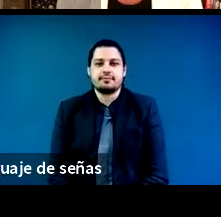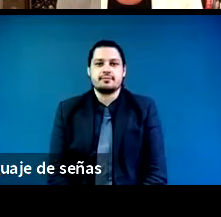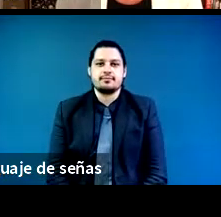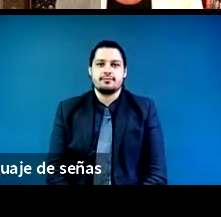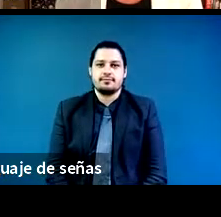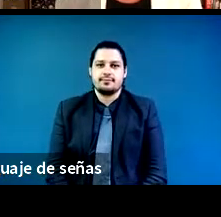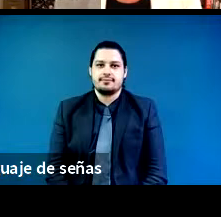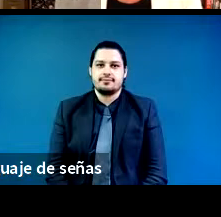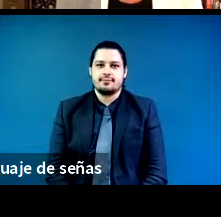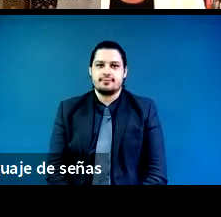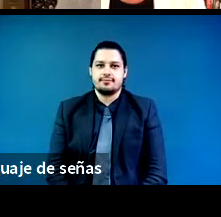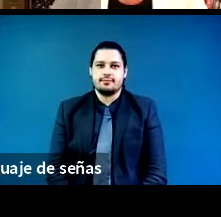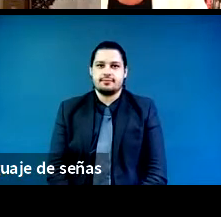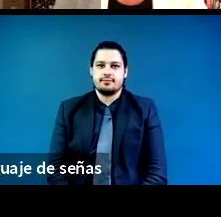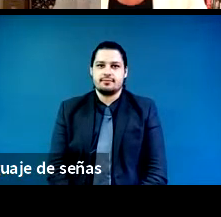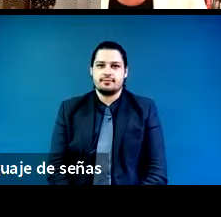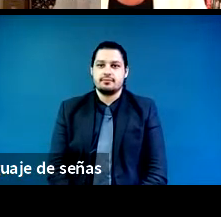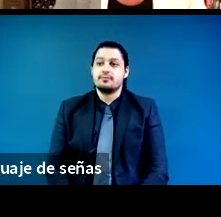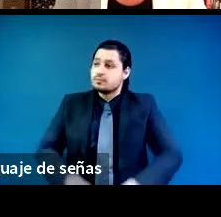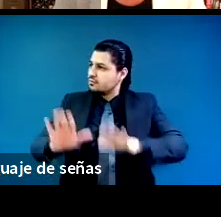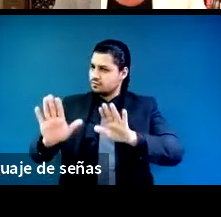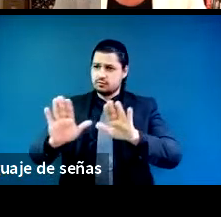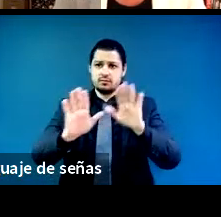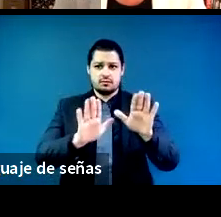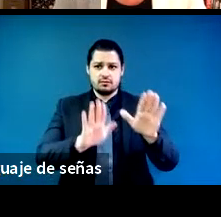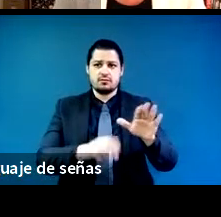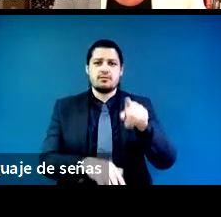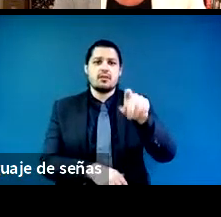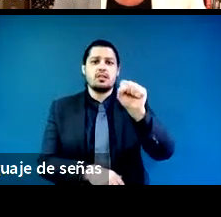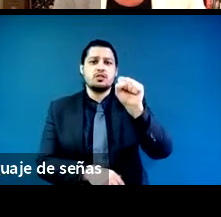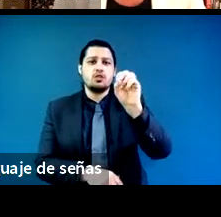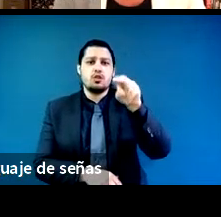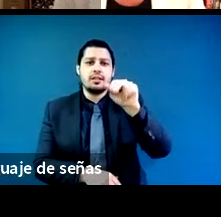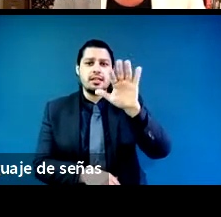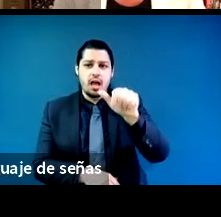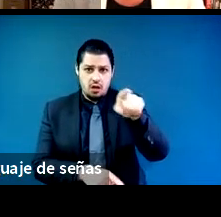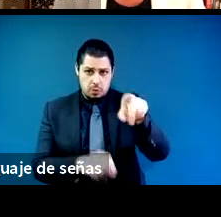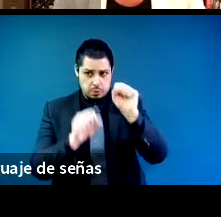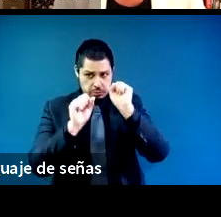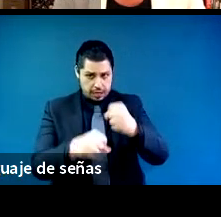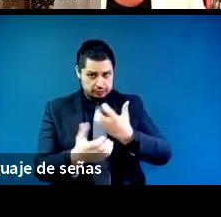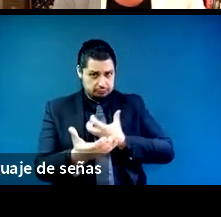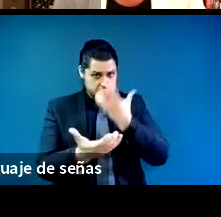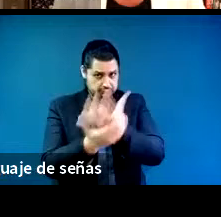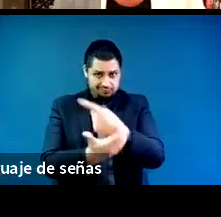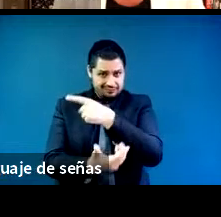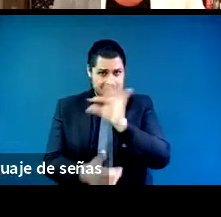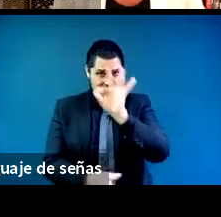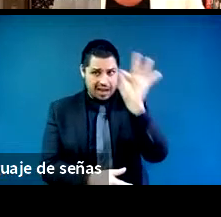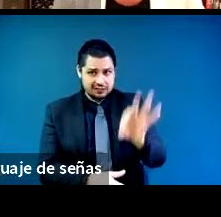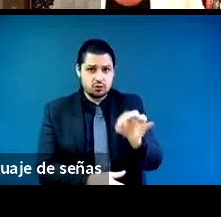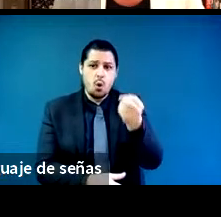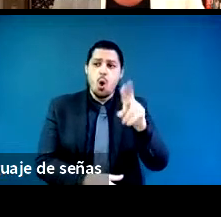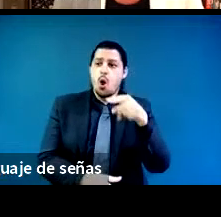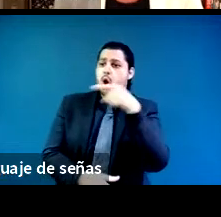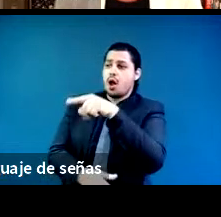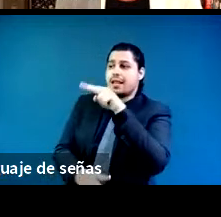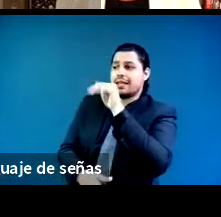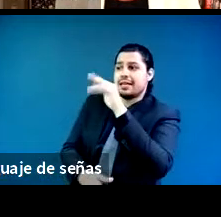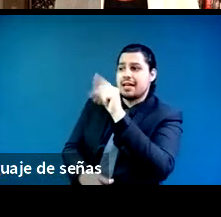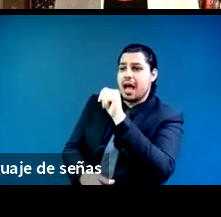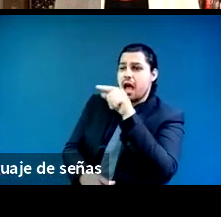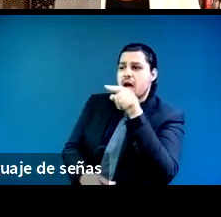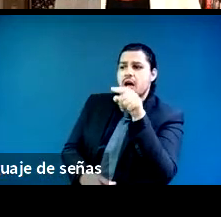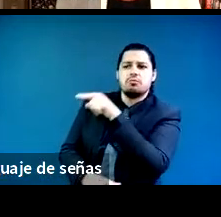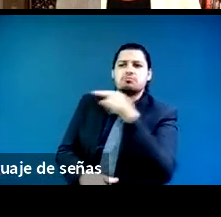maybe Nina. From your experience as communicators, how is motherhood portrayed for women with a successful career? I